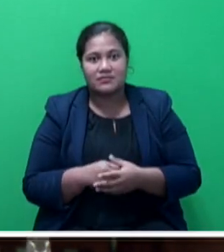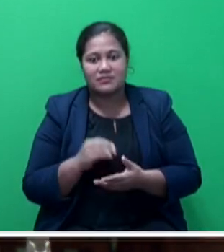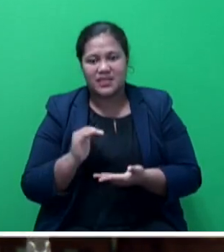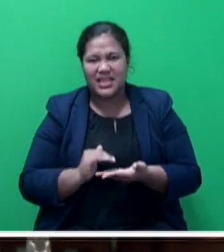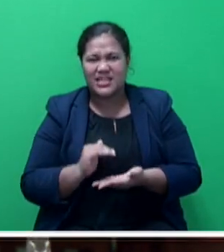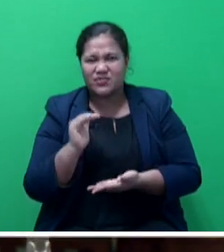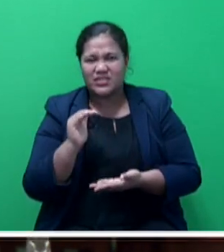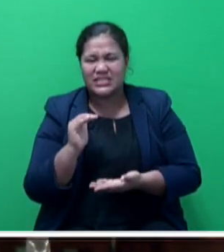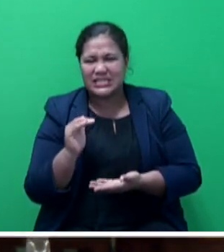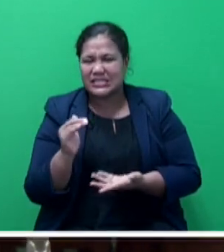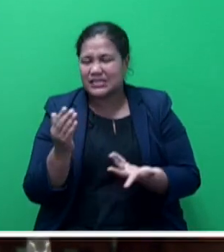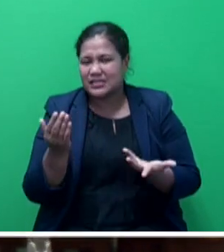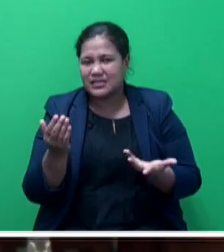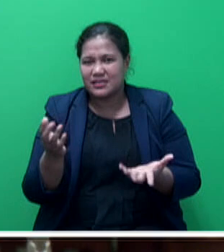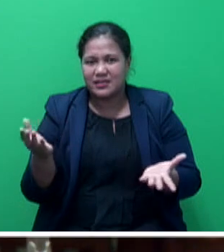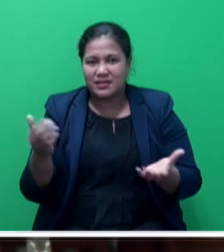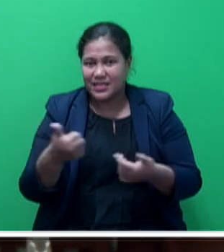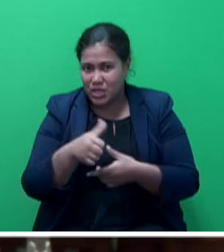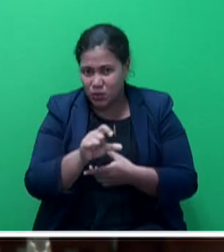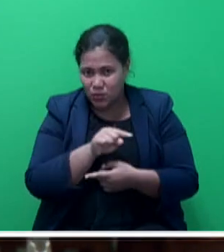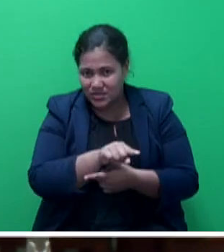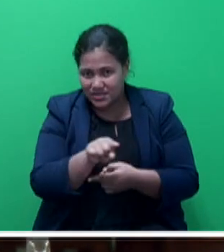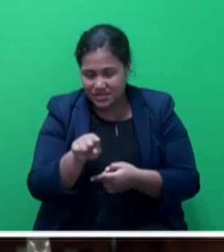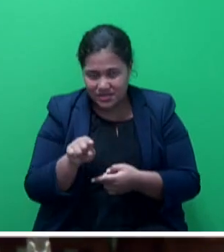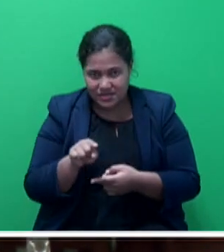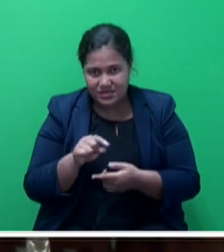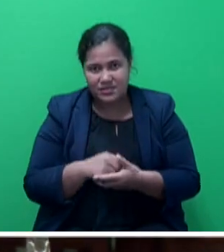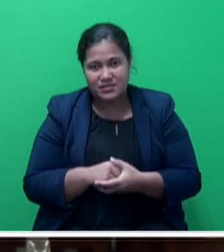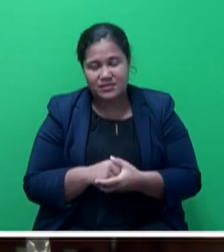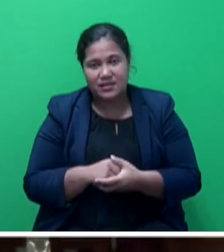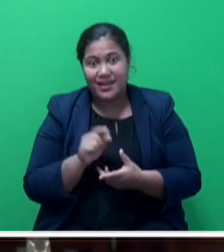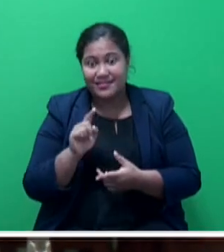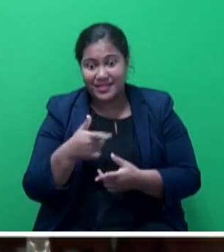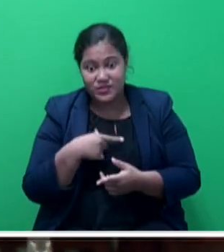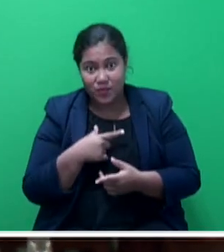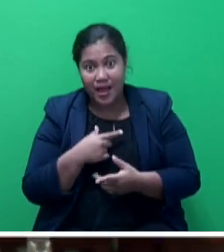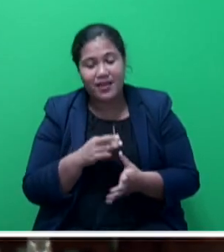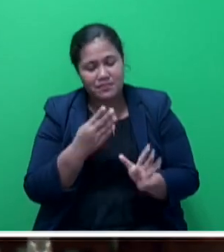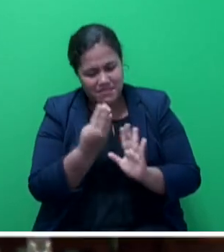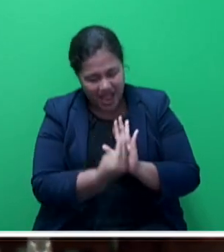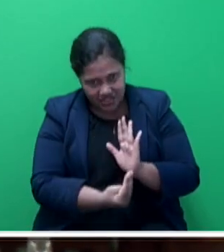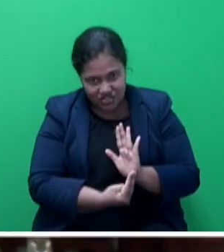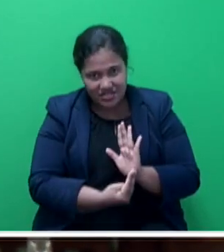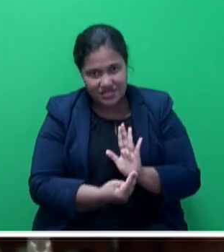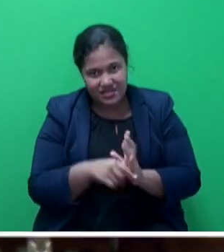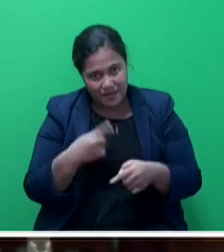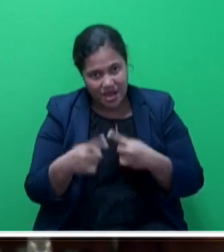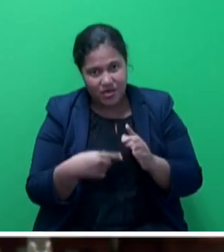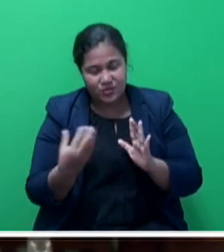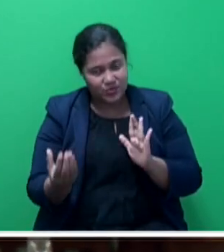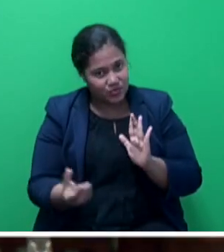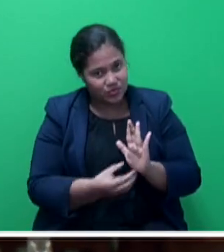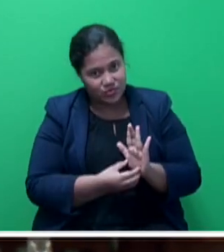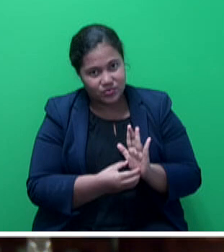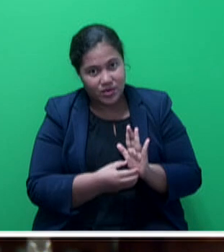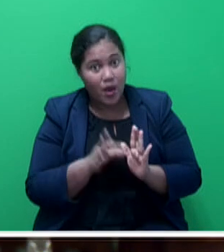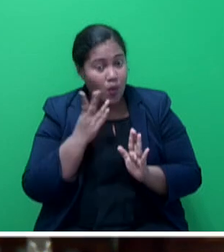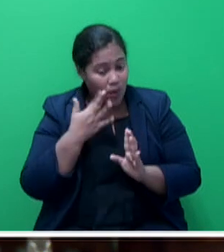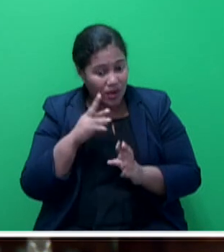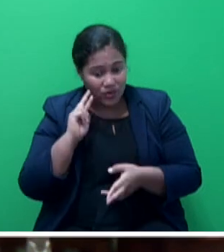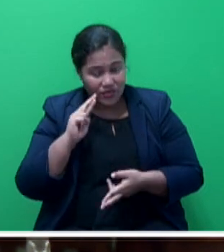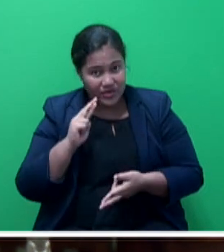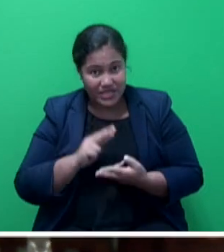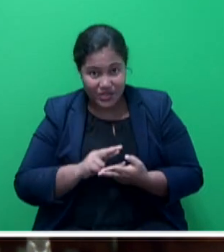consumption, and that is precisely what the budget is all about. When we reduce